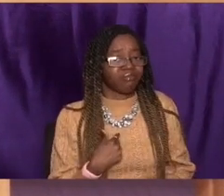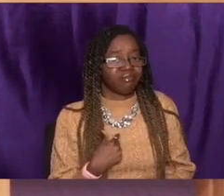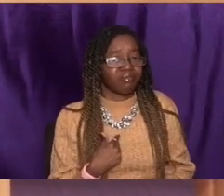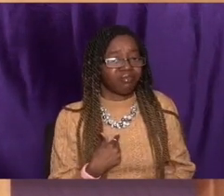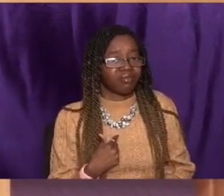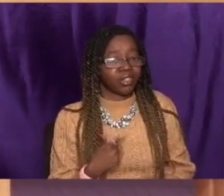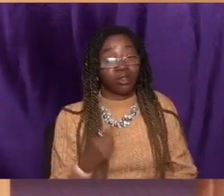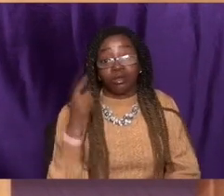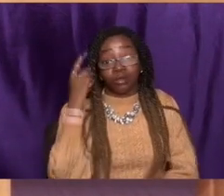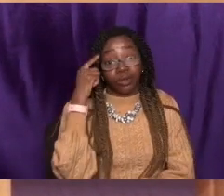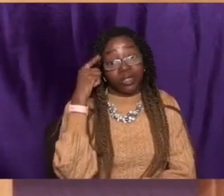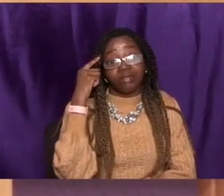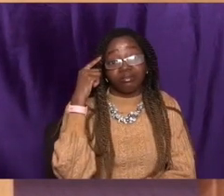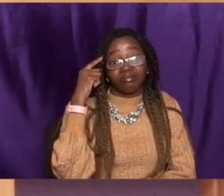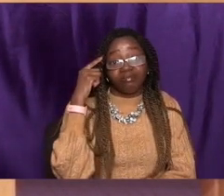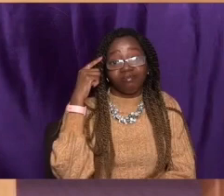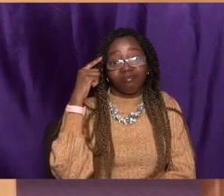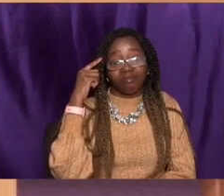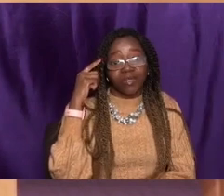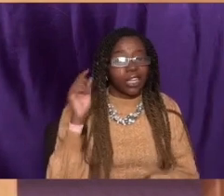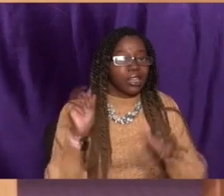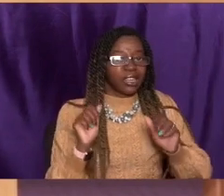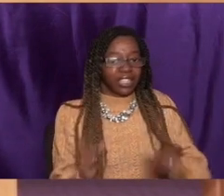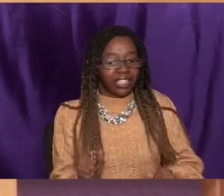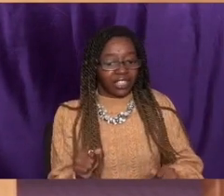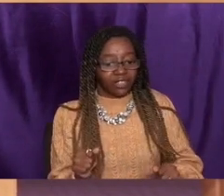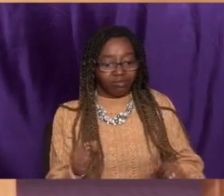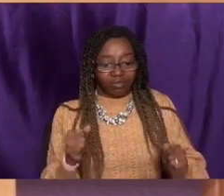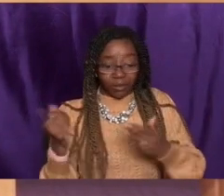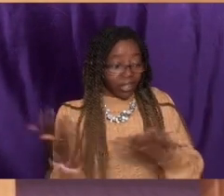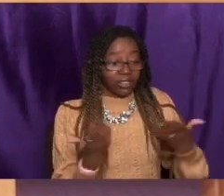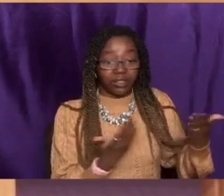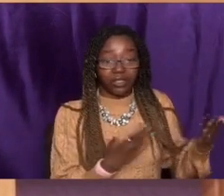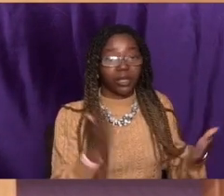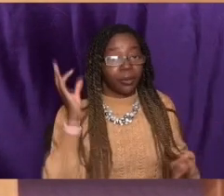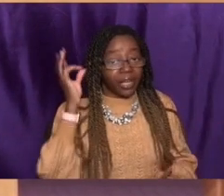Do you think he could pastor y'all for 21 years?